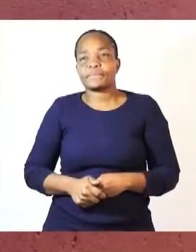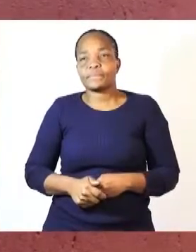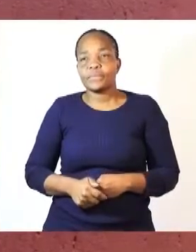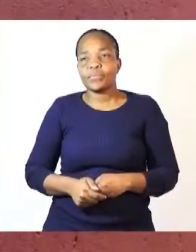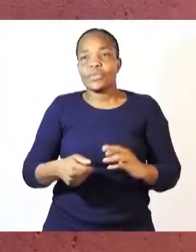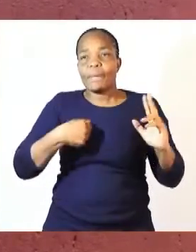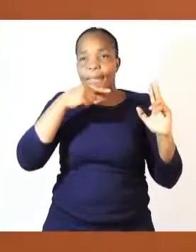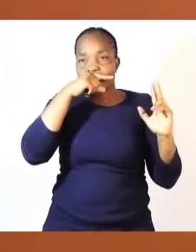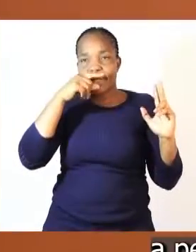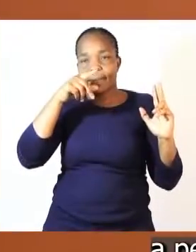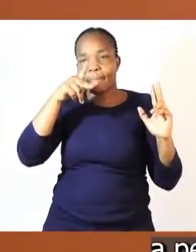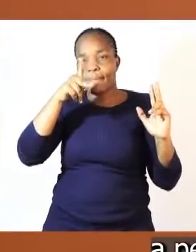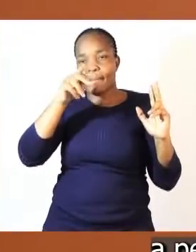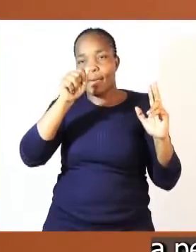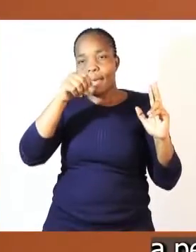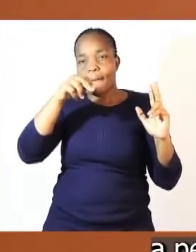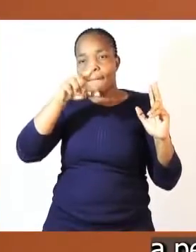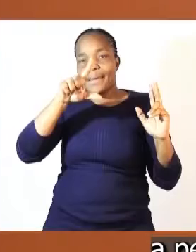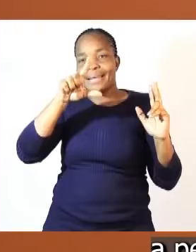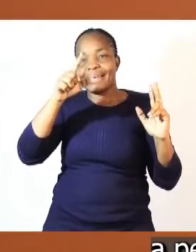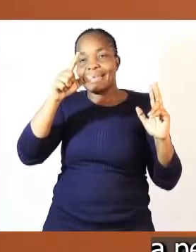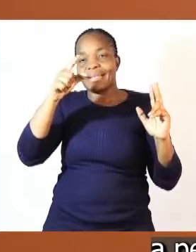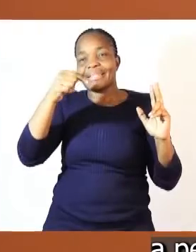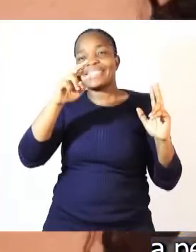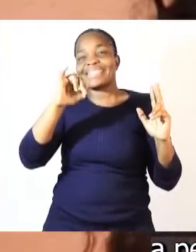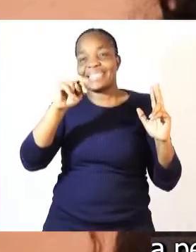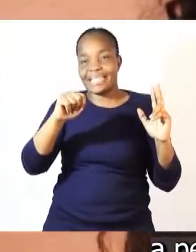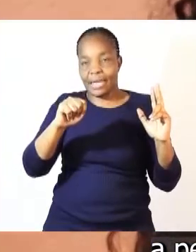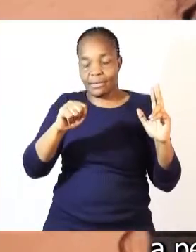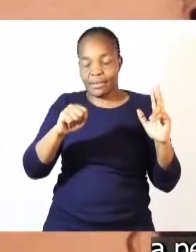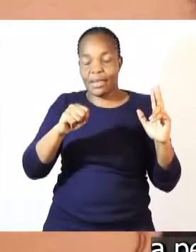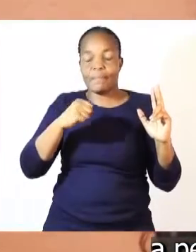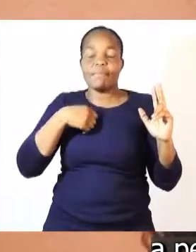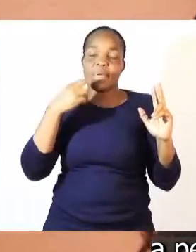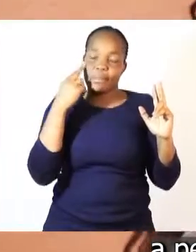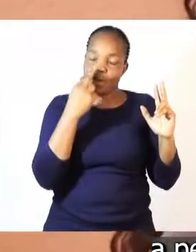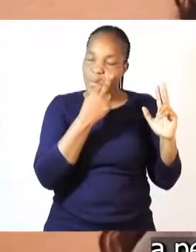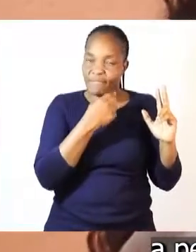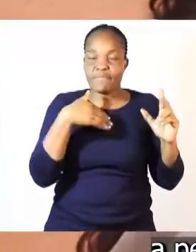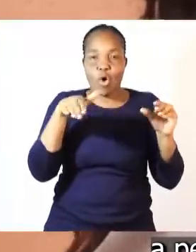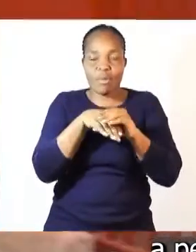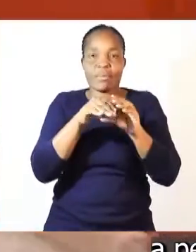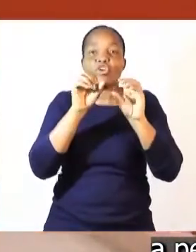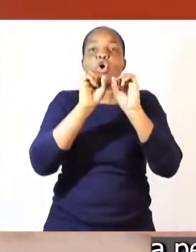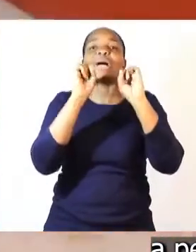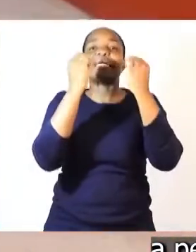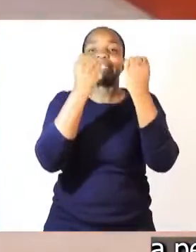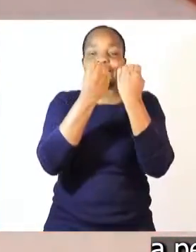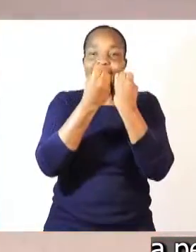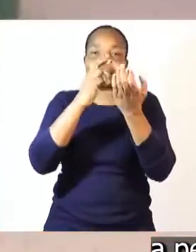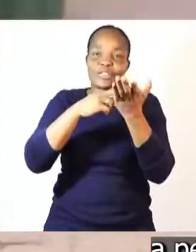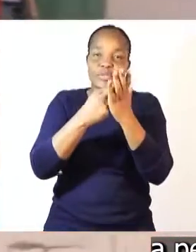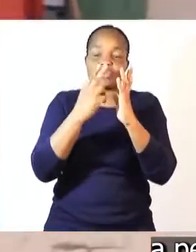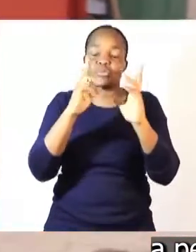I am Pelgrina Ndumba, a person with visual impairment, and I am a member of the Namibian Federation for the Visually